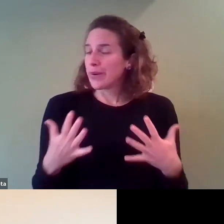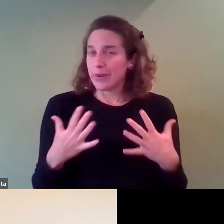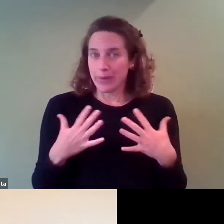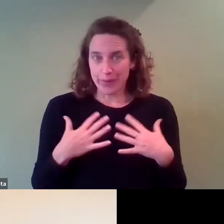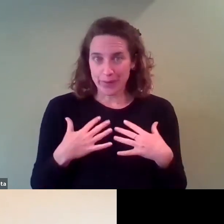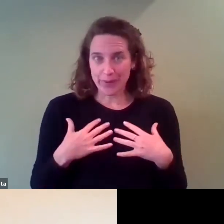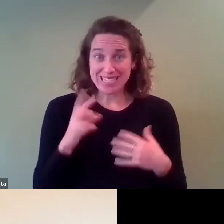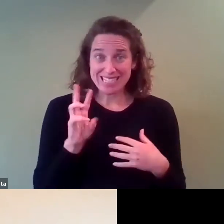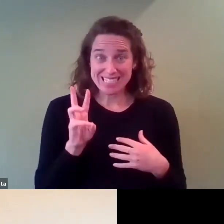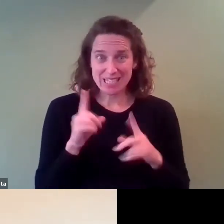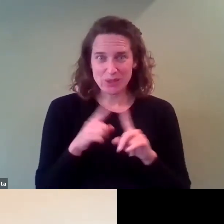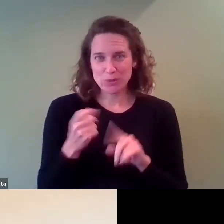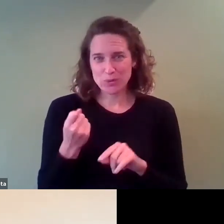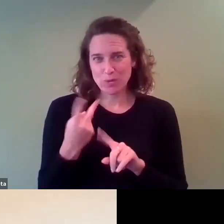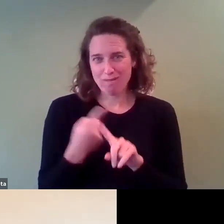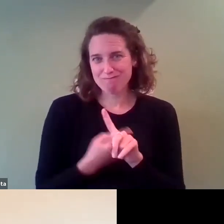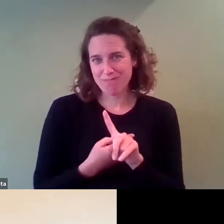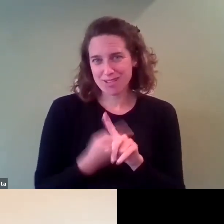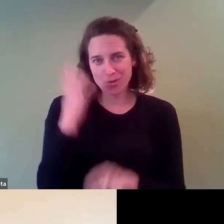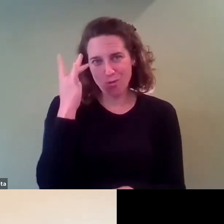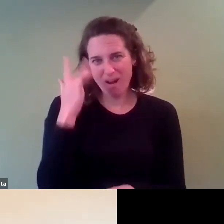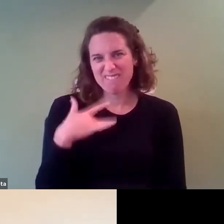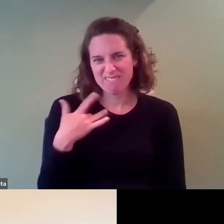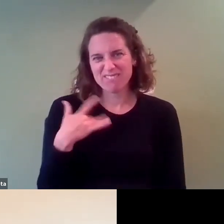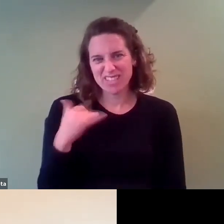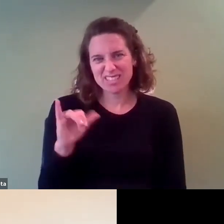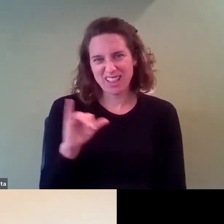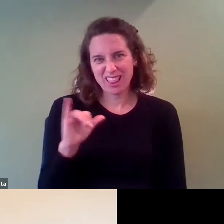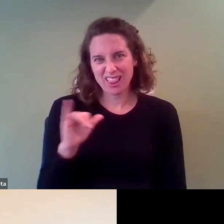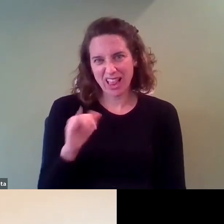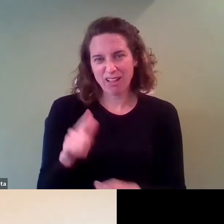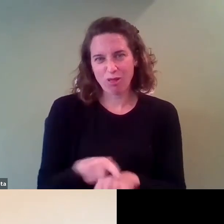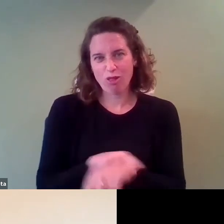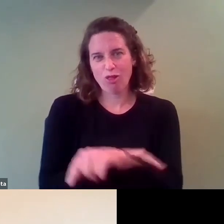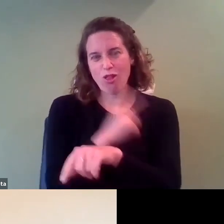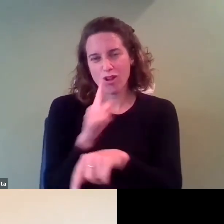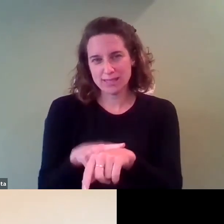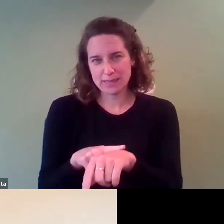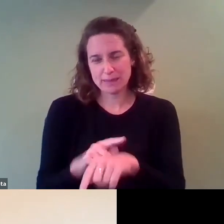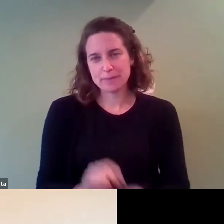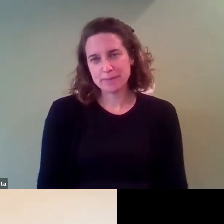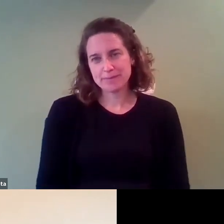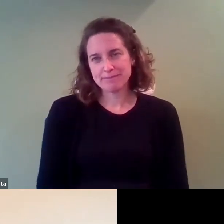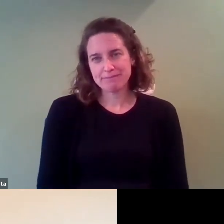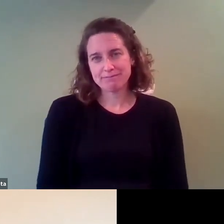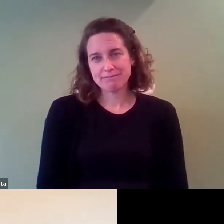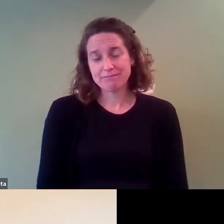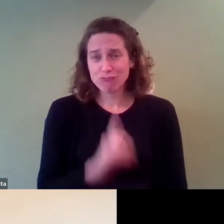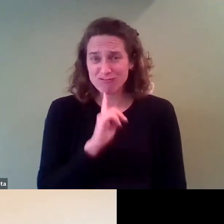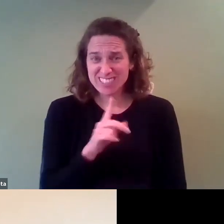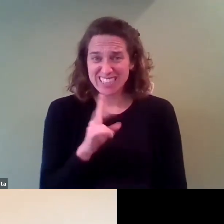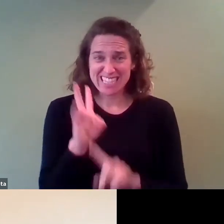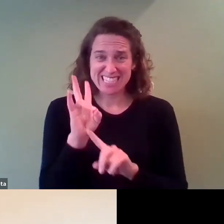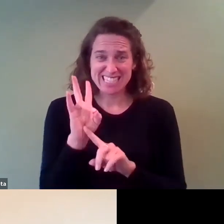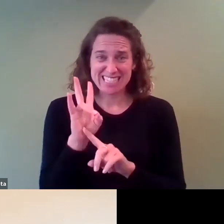12 months, because it feels like a long time. Although we were joking earlier that it's been 7 months and it takes